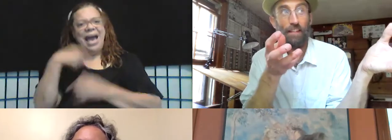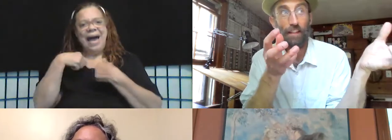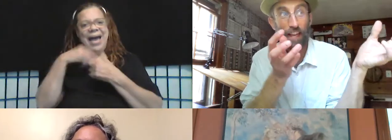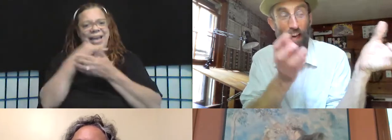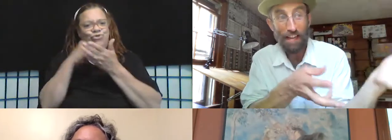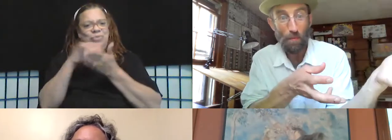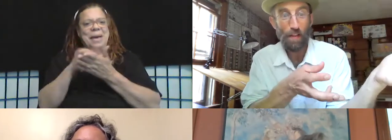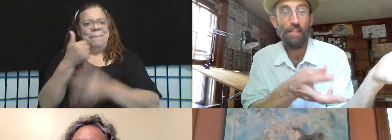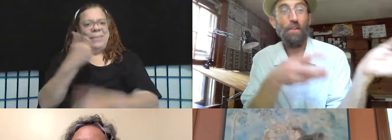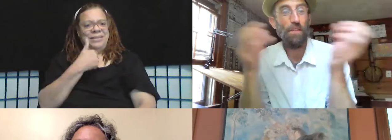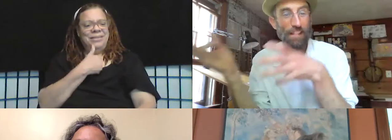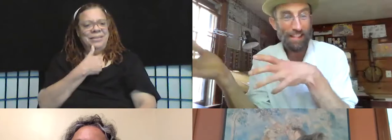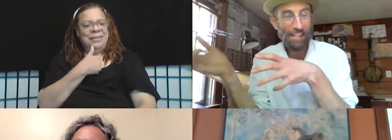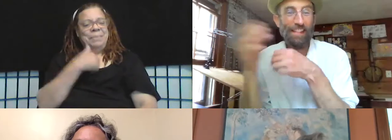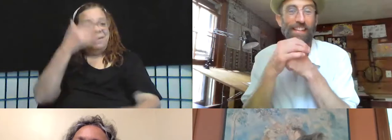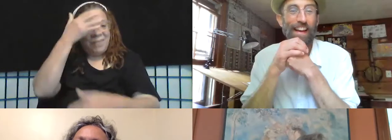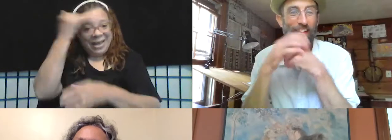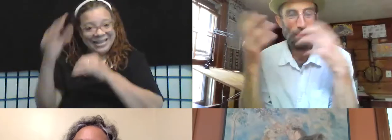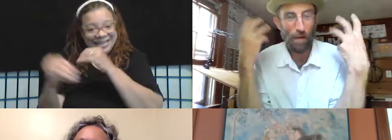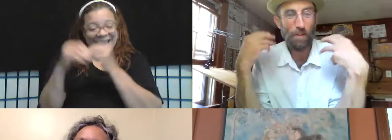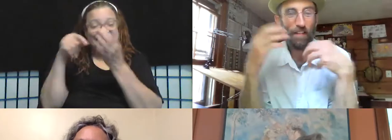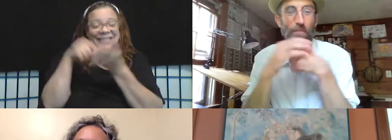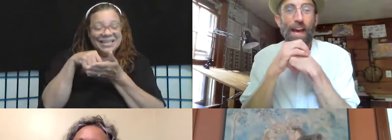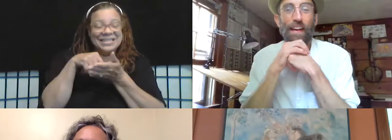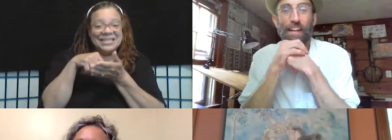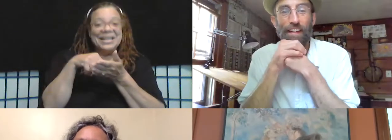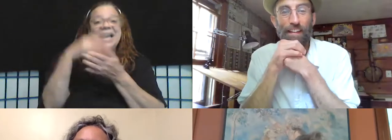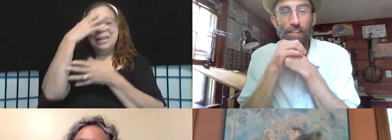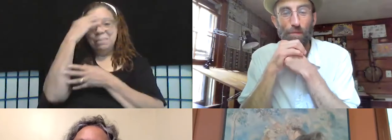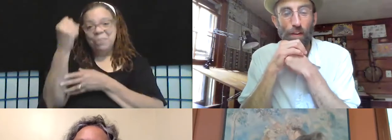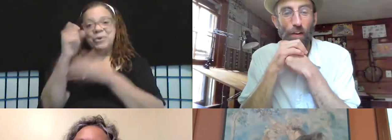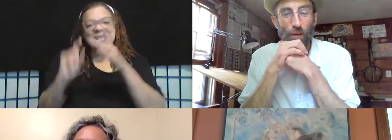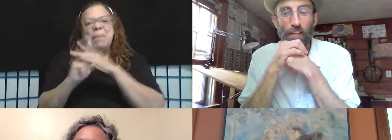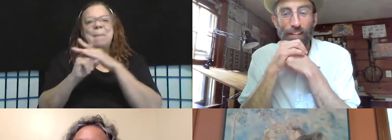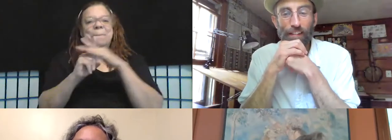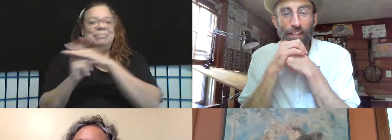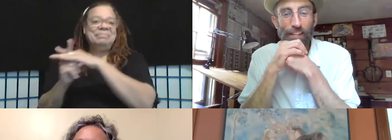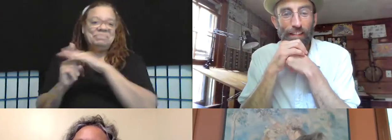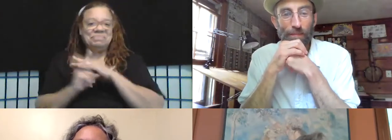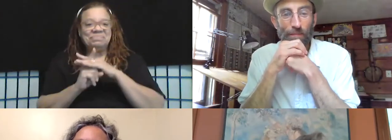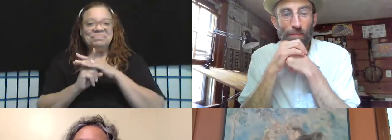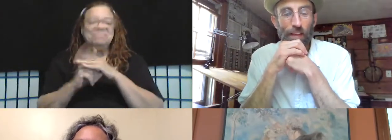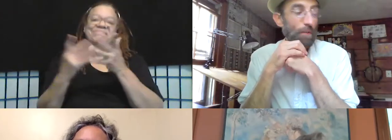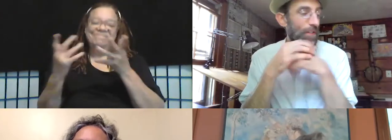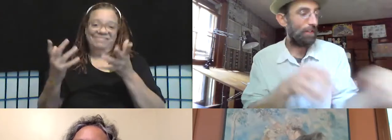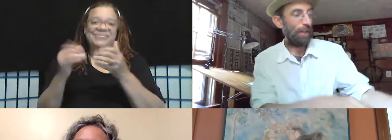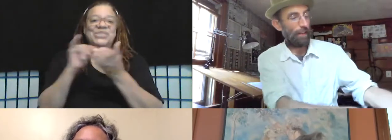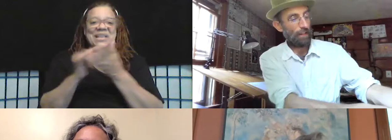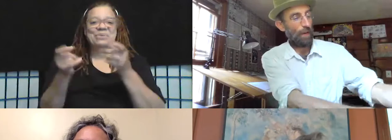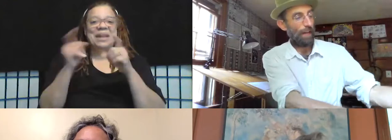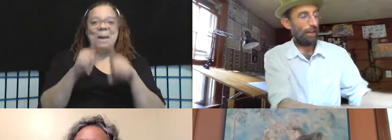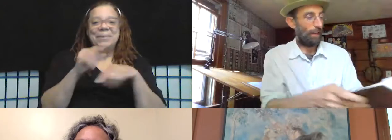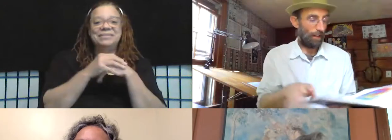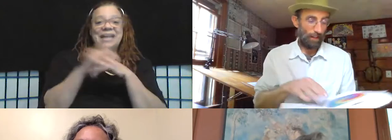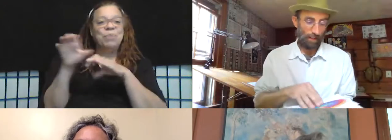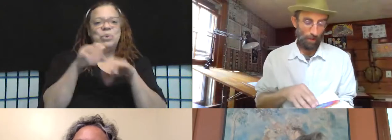and the thing I didn't put in there was this, and the memories come back through the artwork. Yeah, I was just doing that